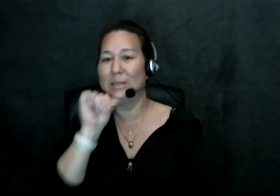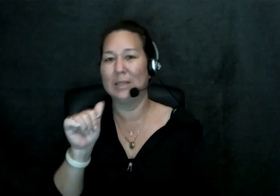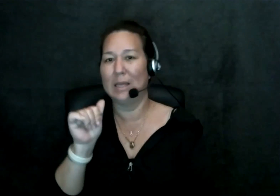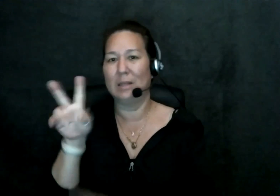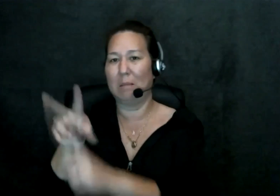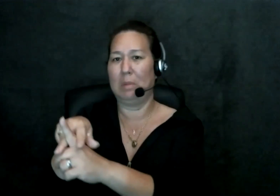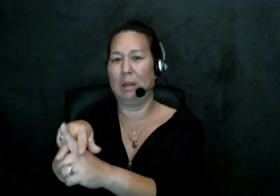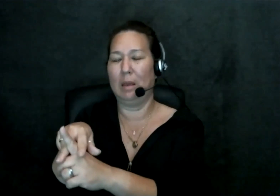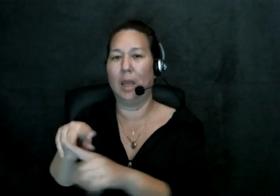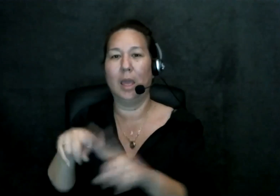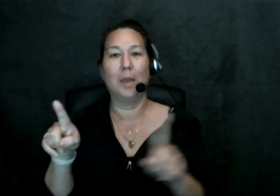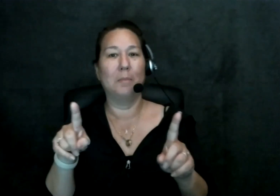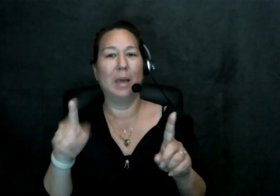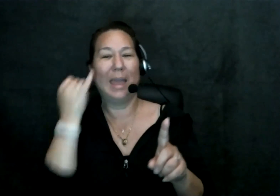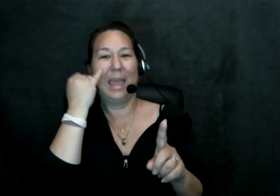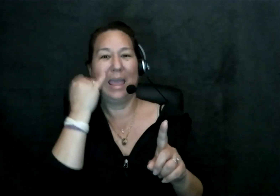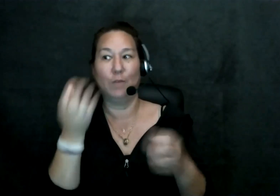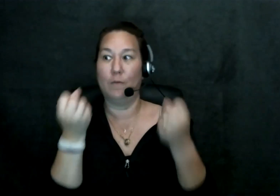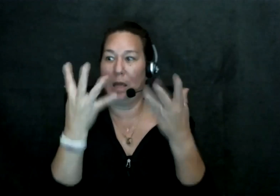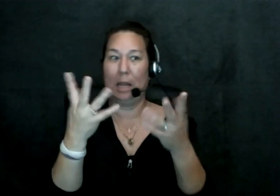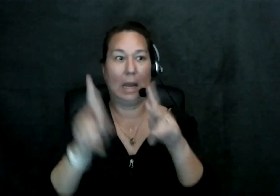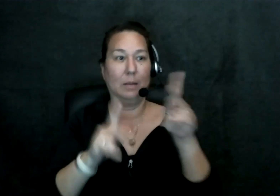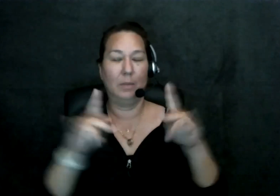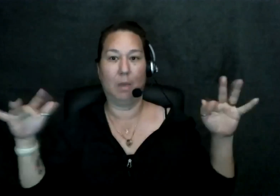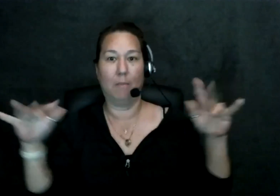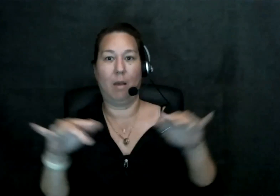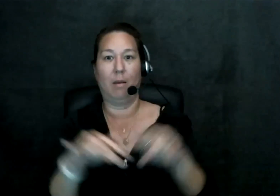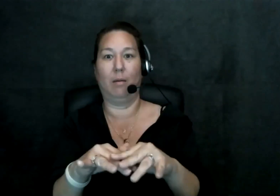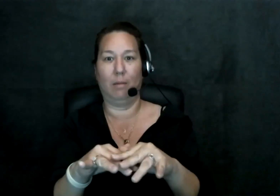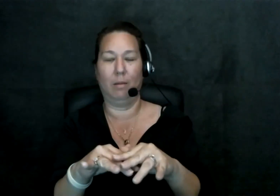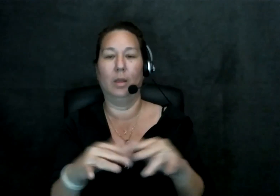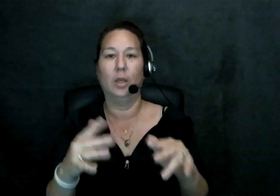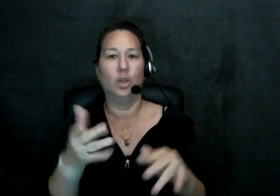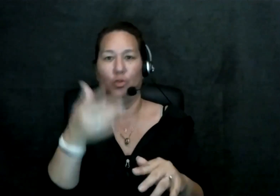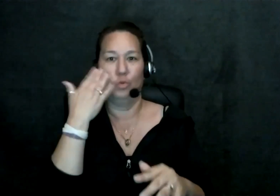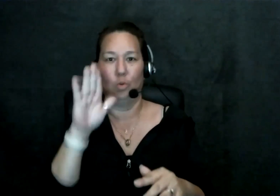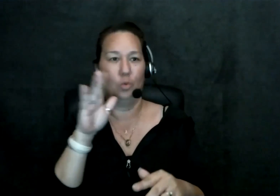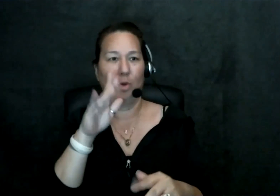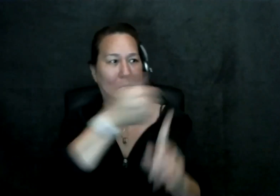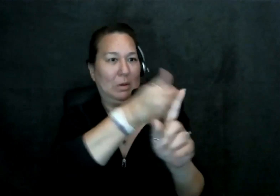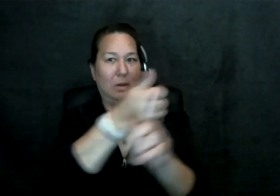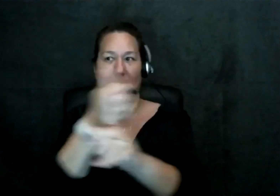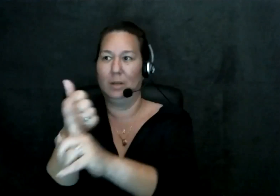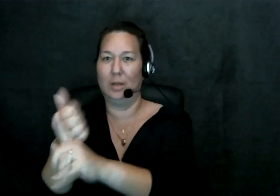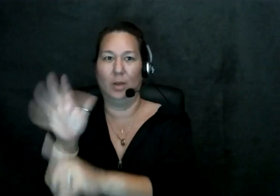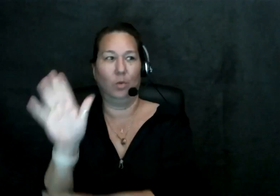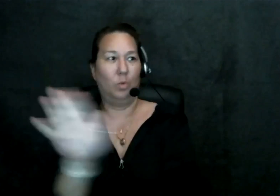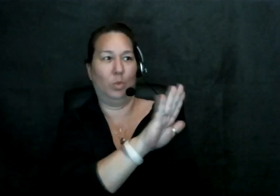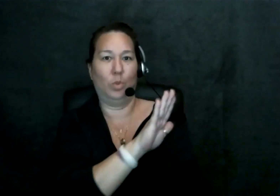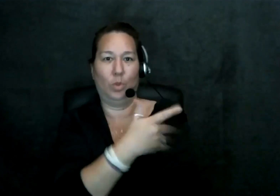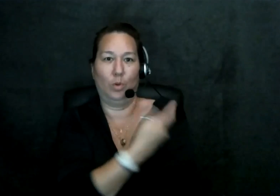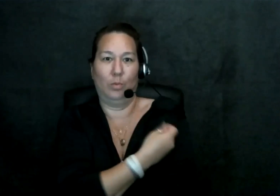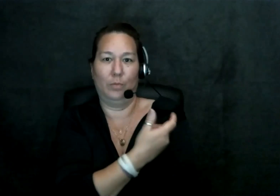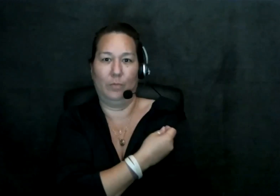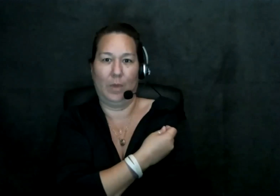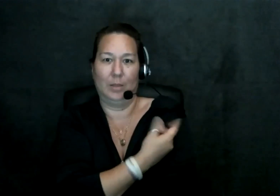time that there's a gathering of a lot of people, you don't know the vaccine status of who's in the space. I